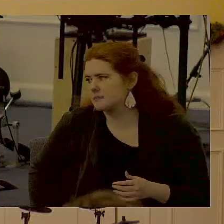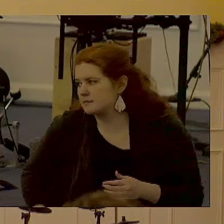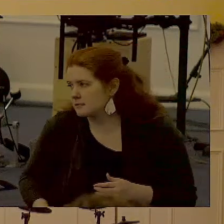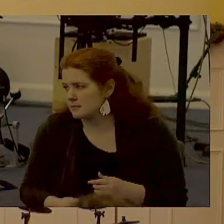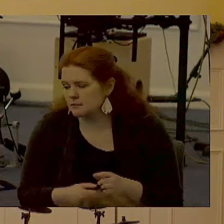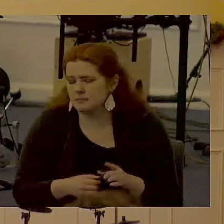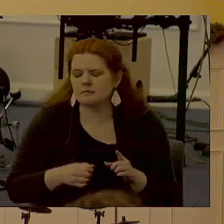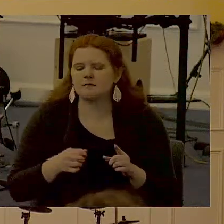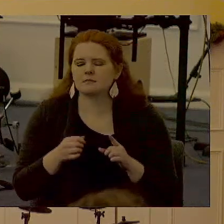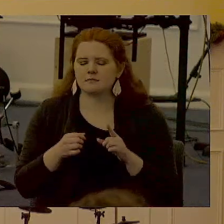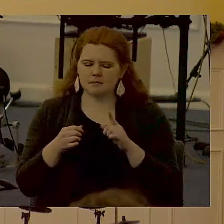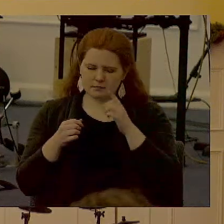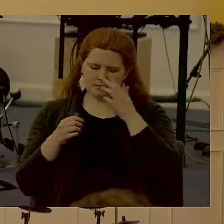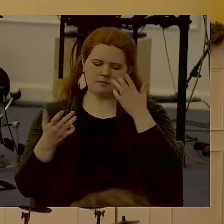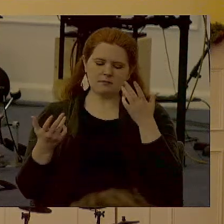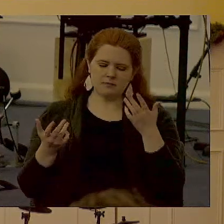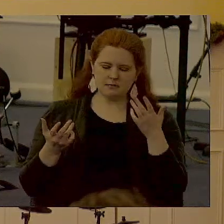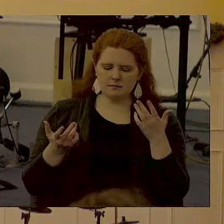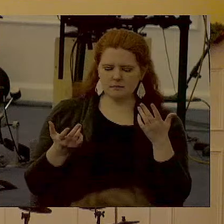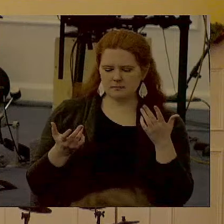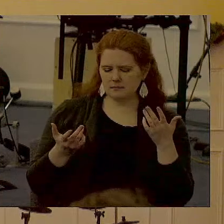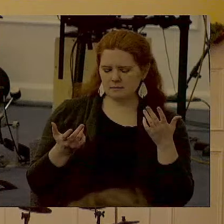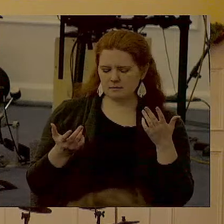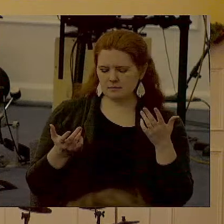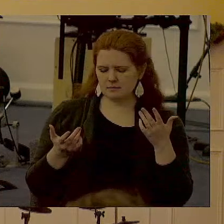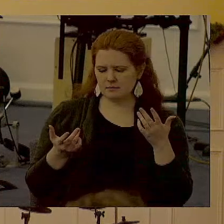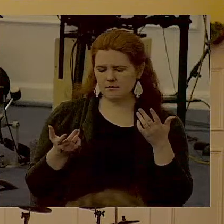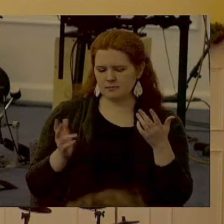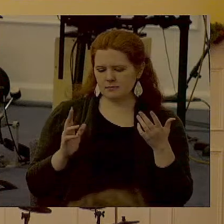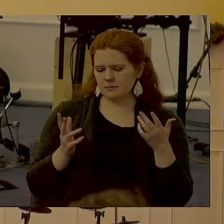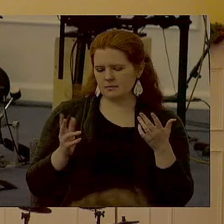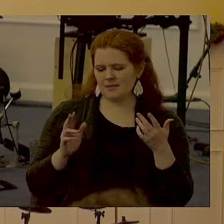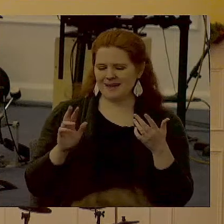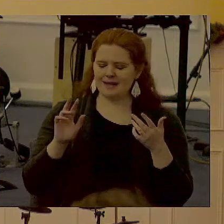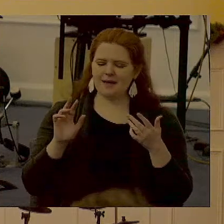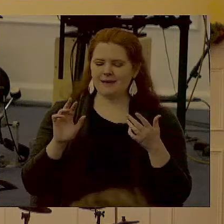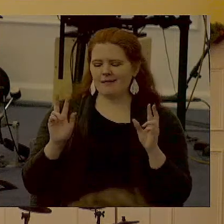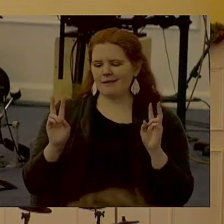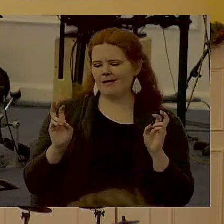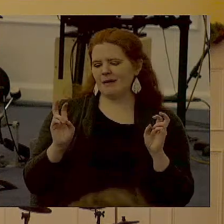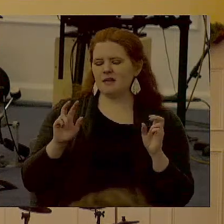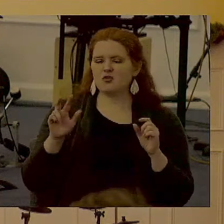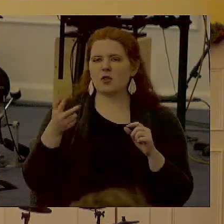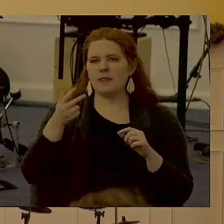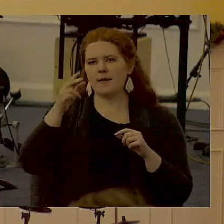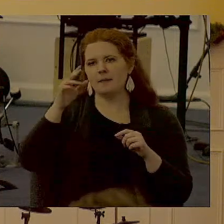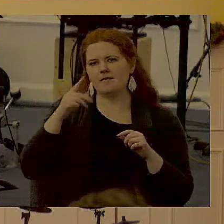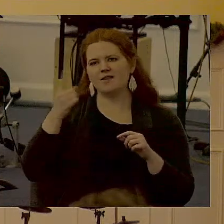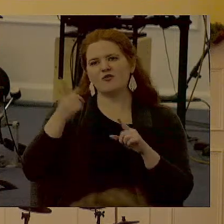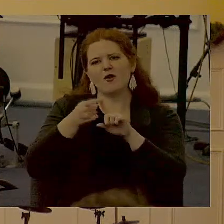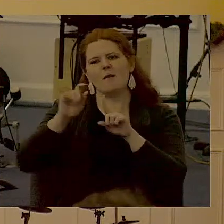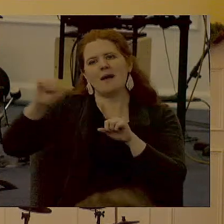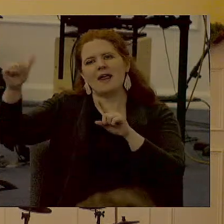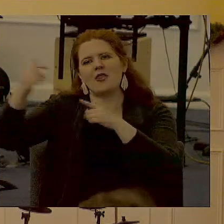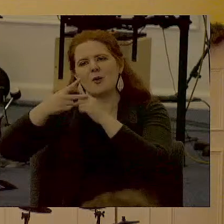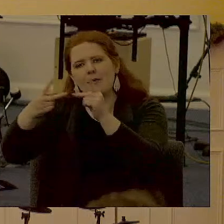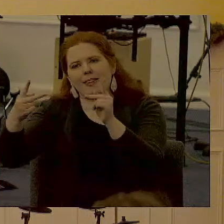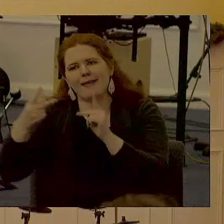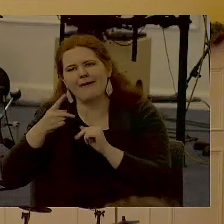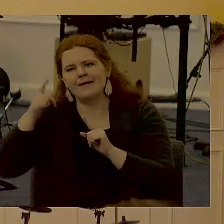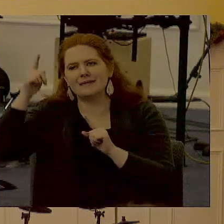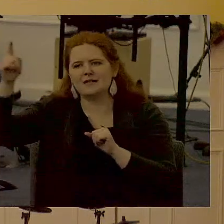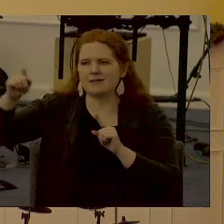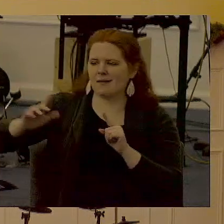these Magi were the coastal elites. It would be that kind of thing. And then the